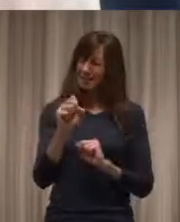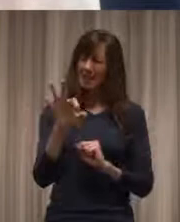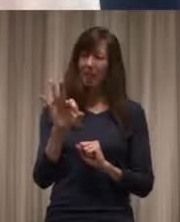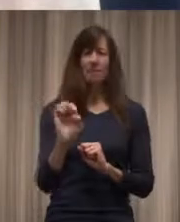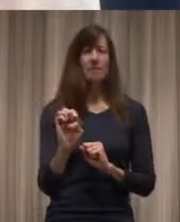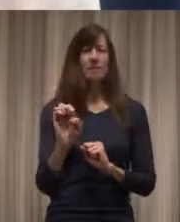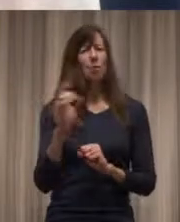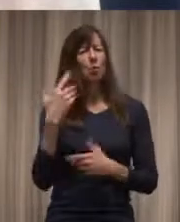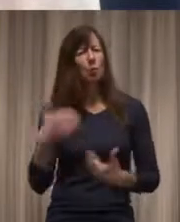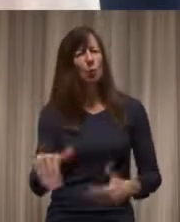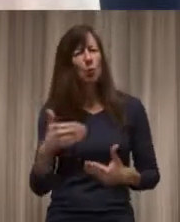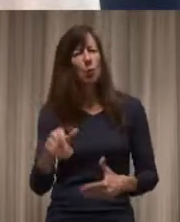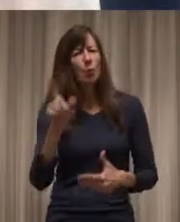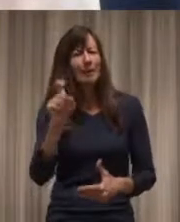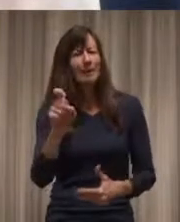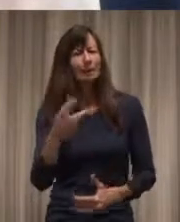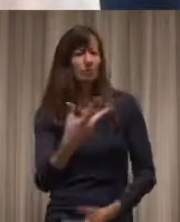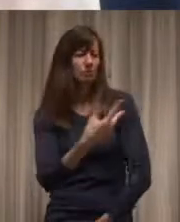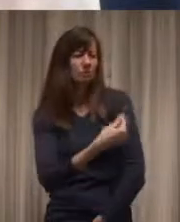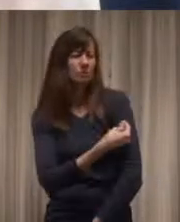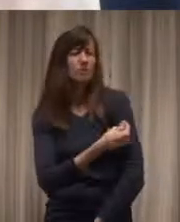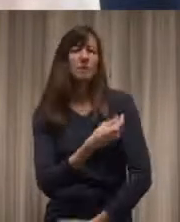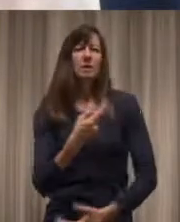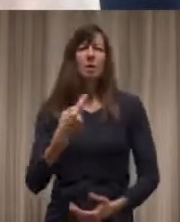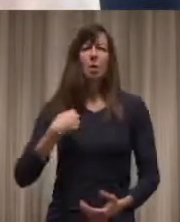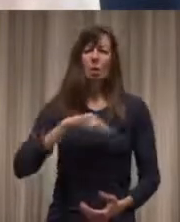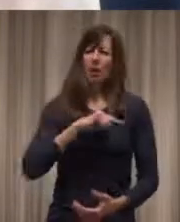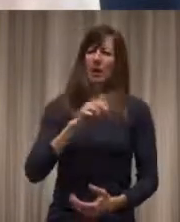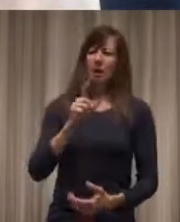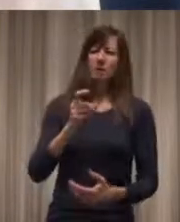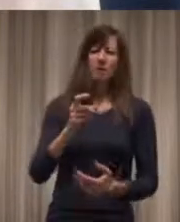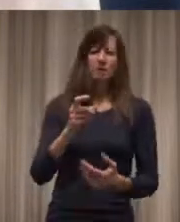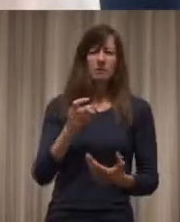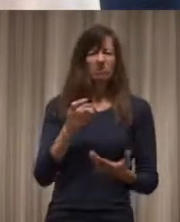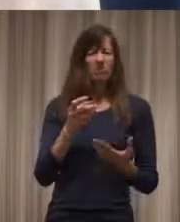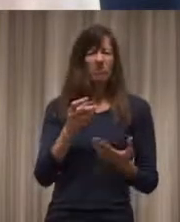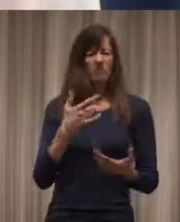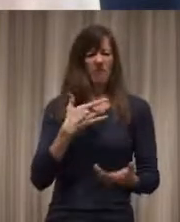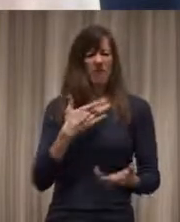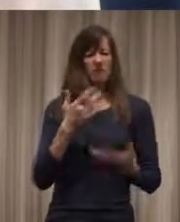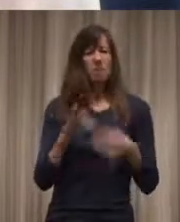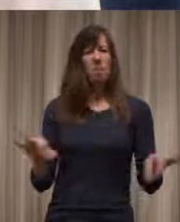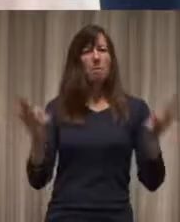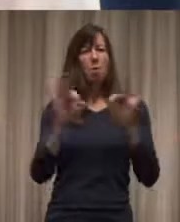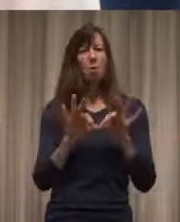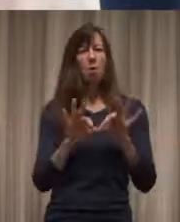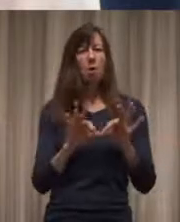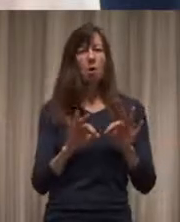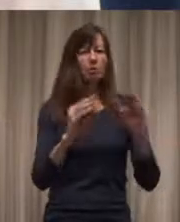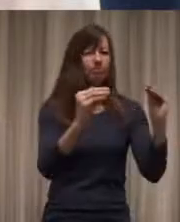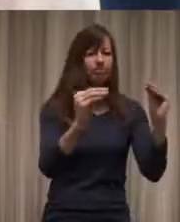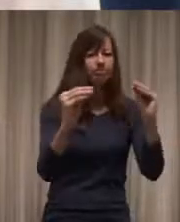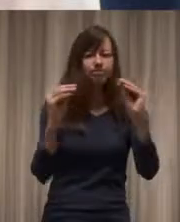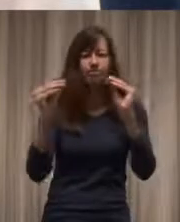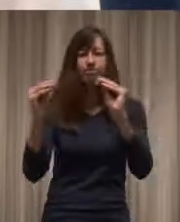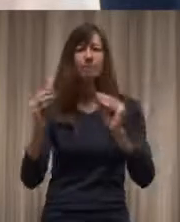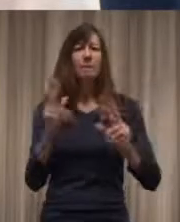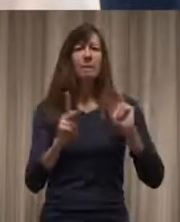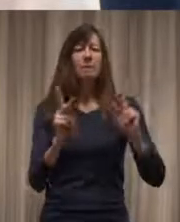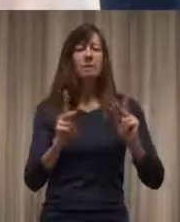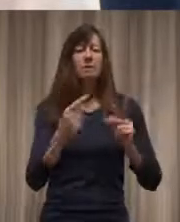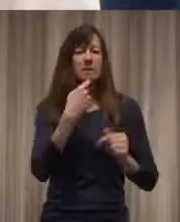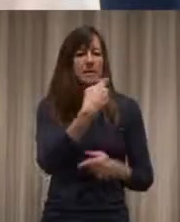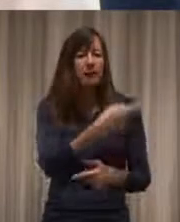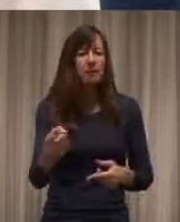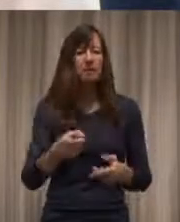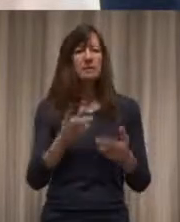need to ensure that we build trust that the vaccine itself and the health aspects of it are safe. All the science and the FDA